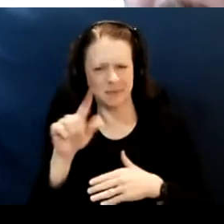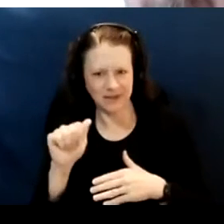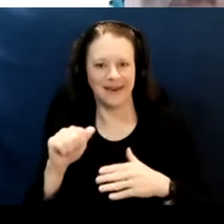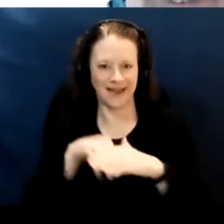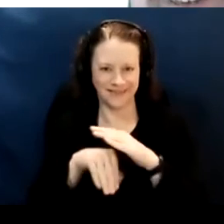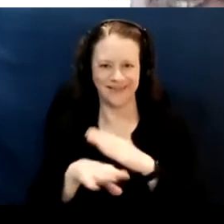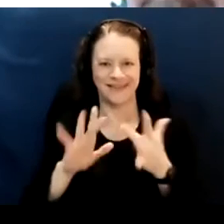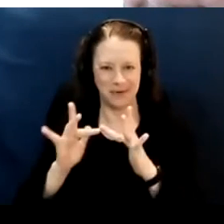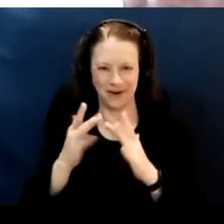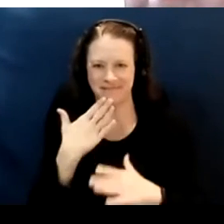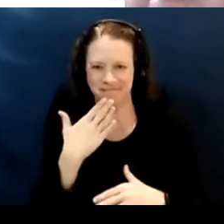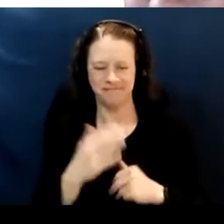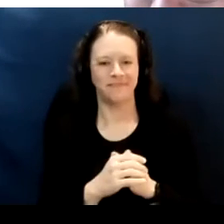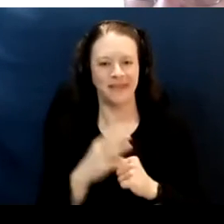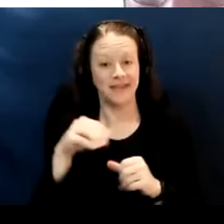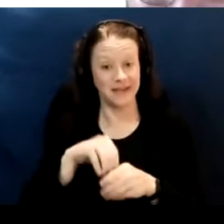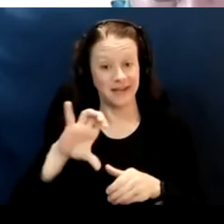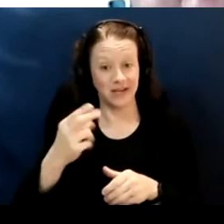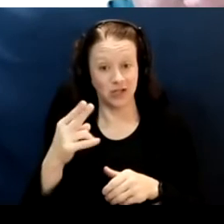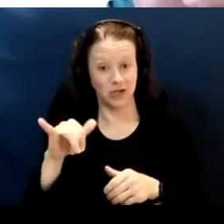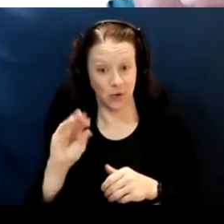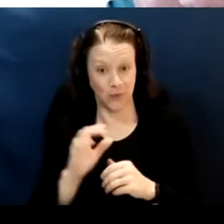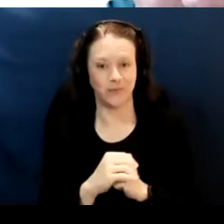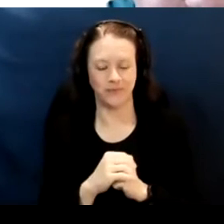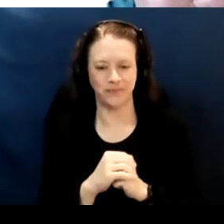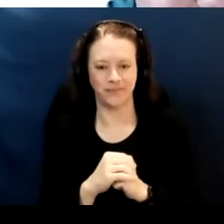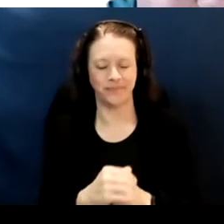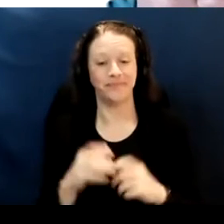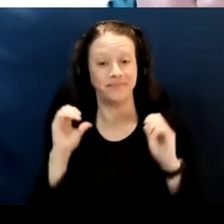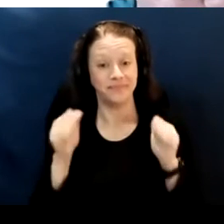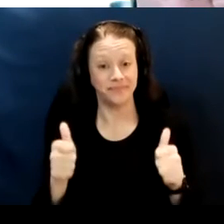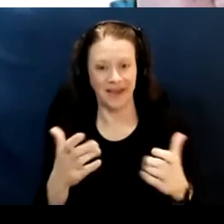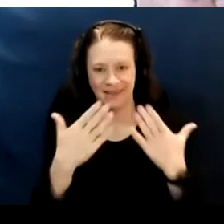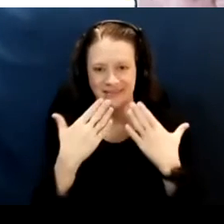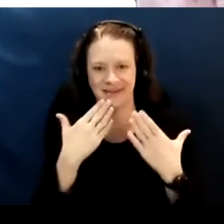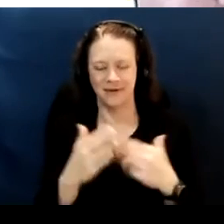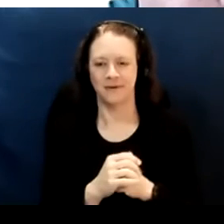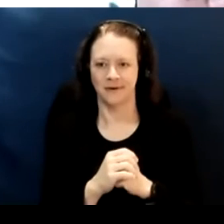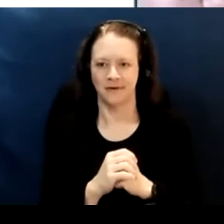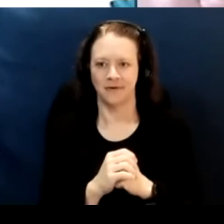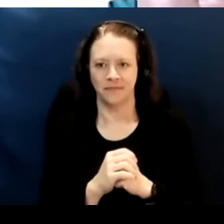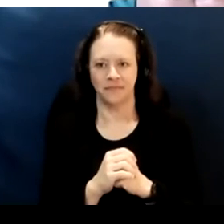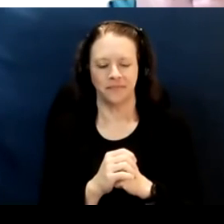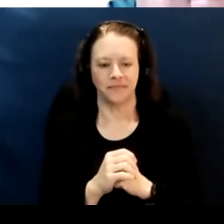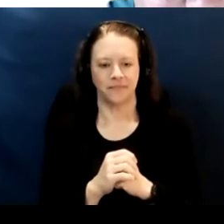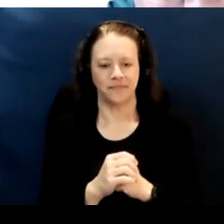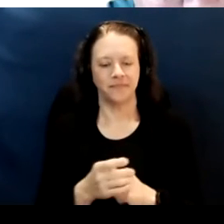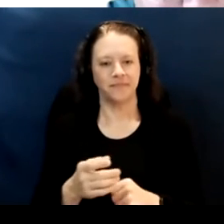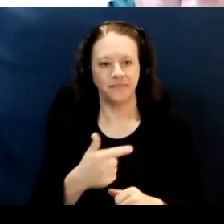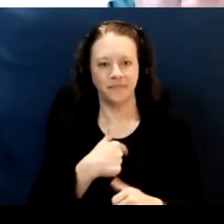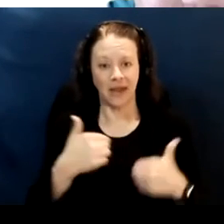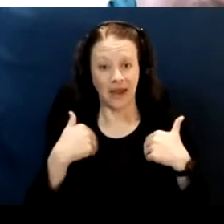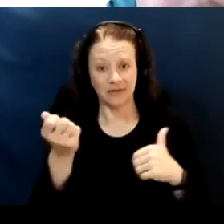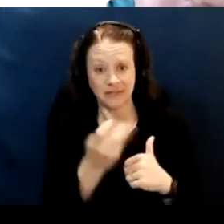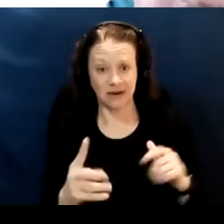Center in Chico. All right, thank you all. I've got several questions for